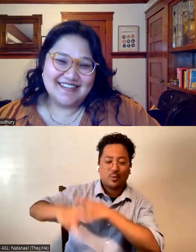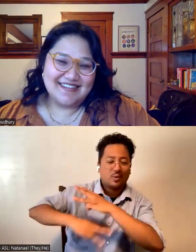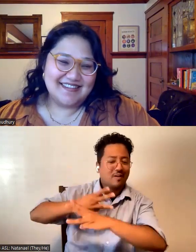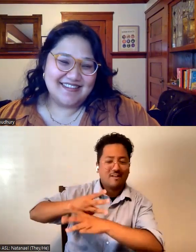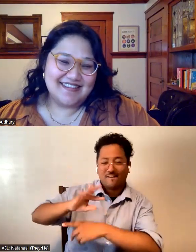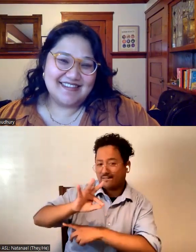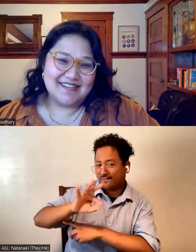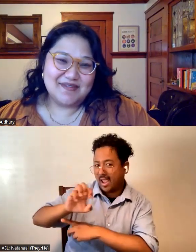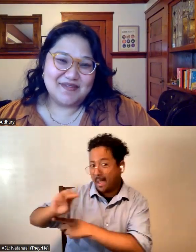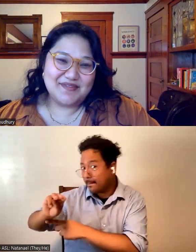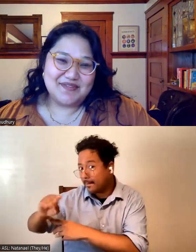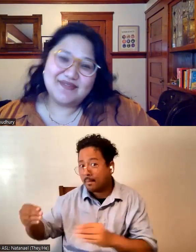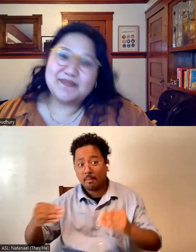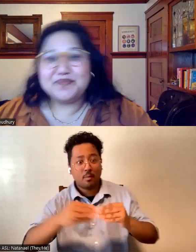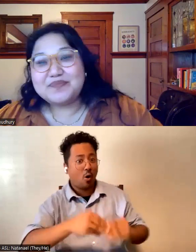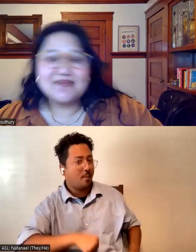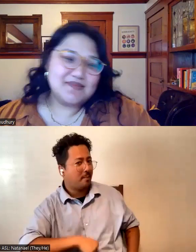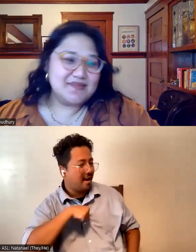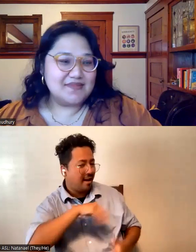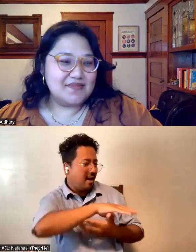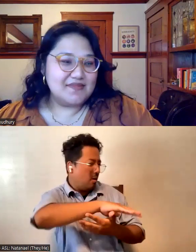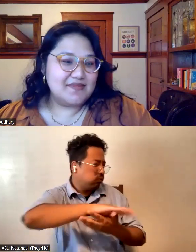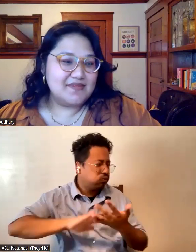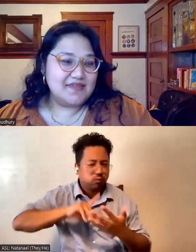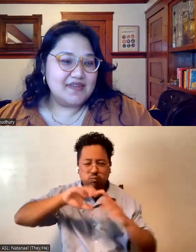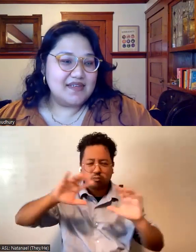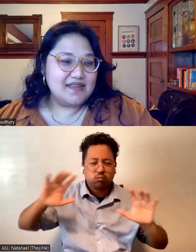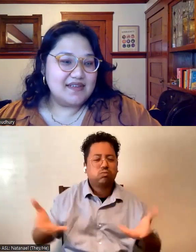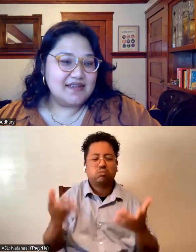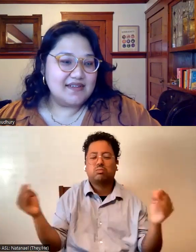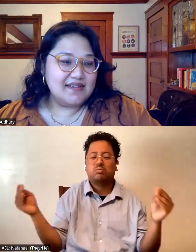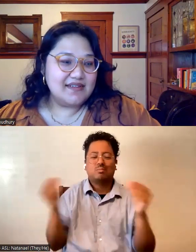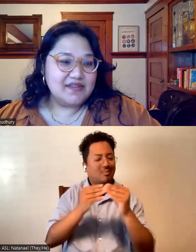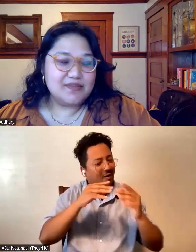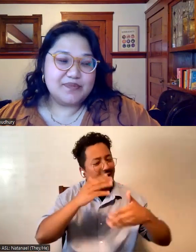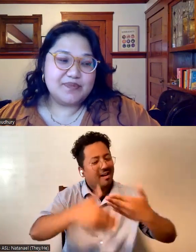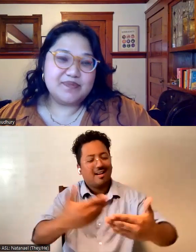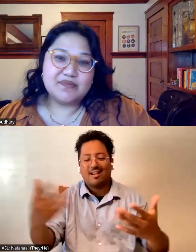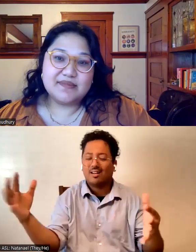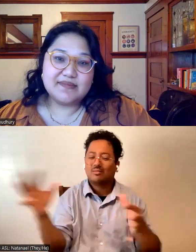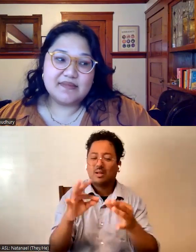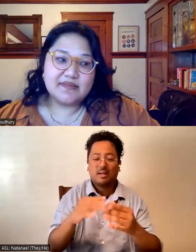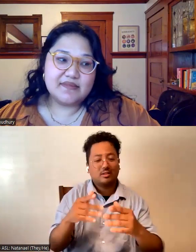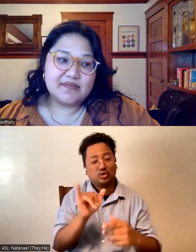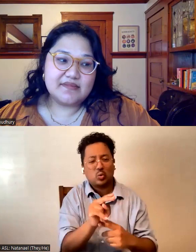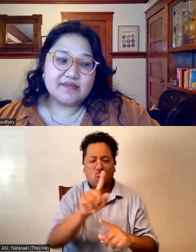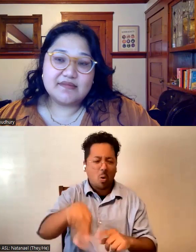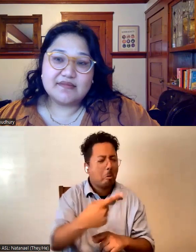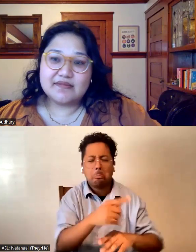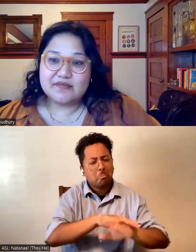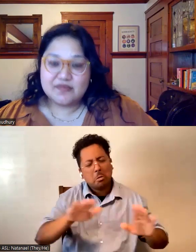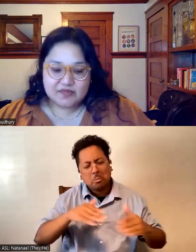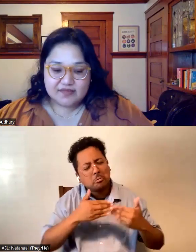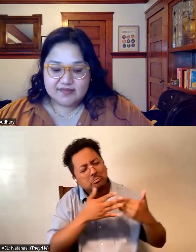feminism, more pride, all of those things beyond the month of June, and we will also